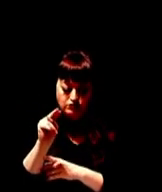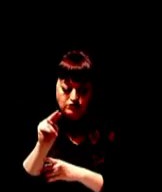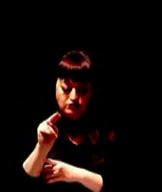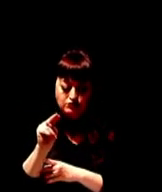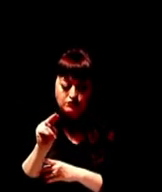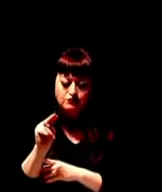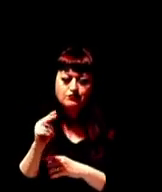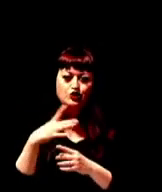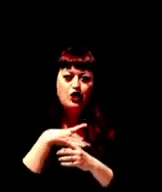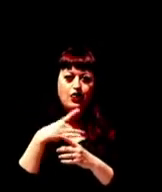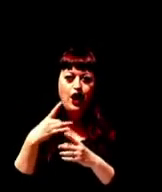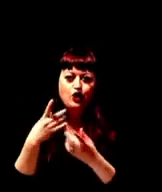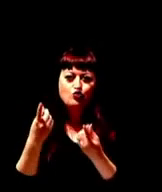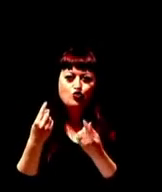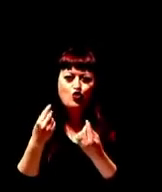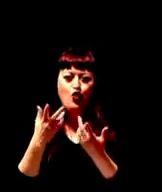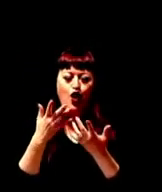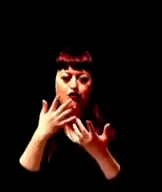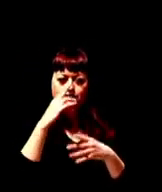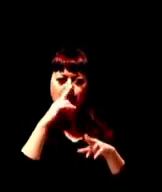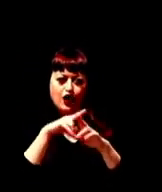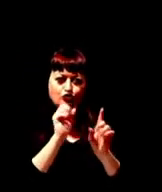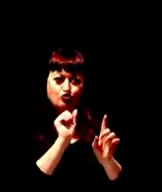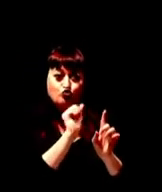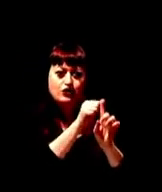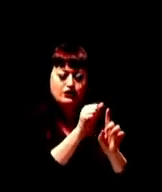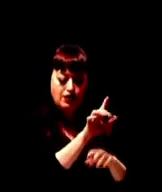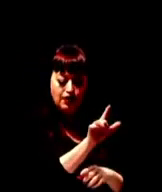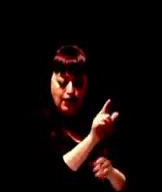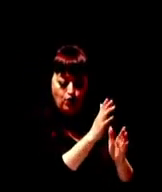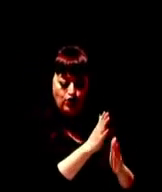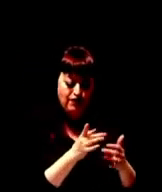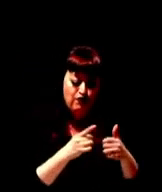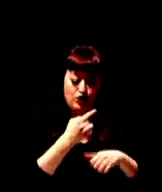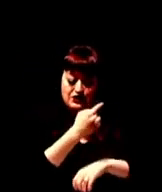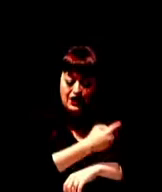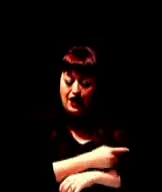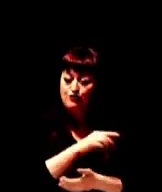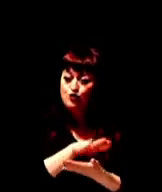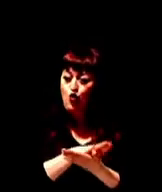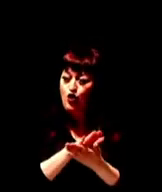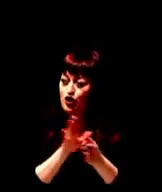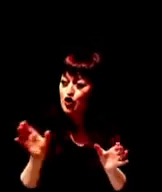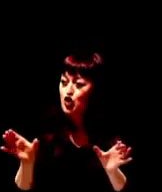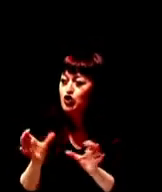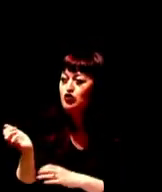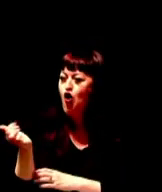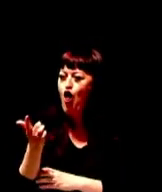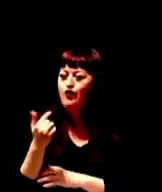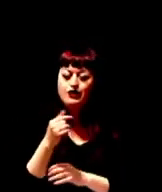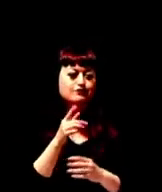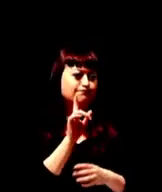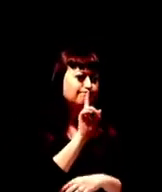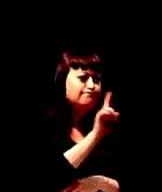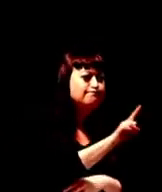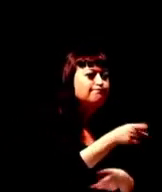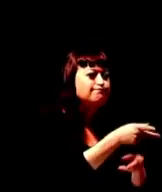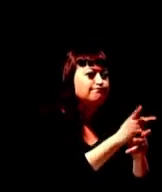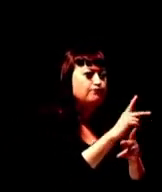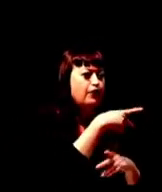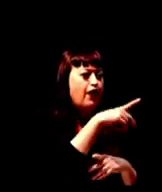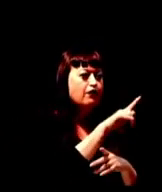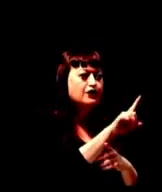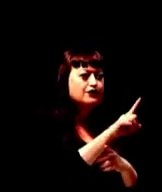tricks on our librarian, and on the first day of school encouraged us all to give fake names to him as we went to check out our PLDs for the